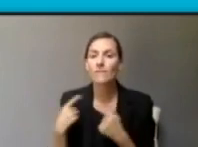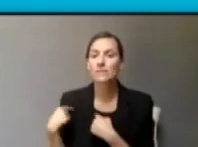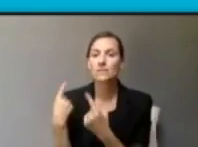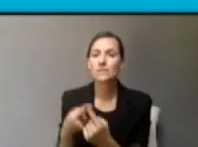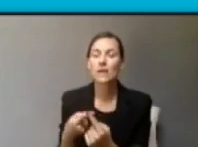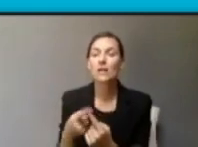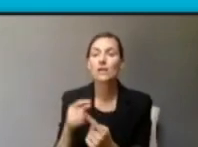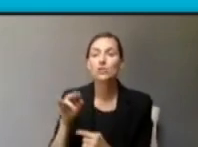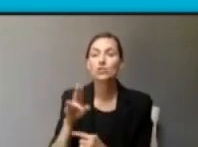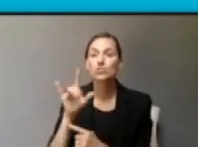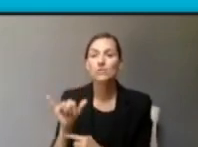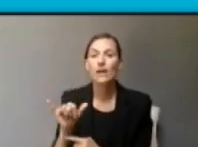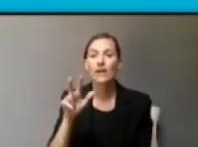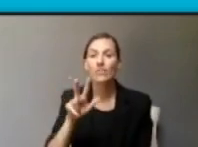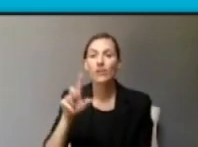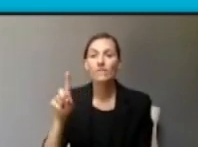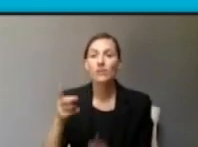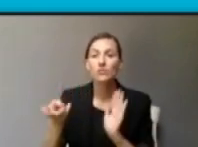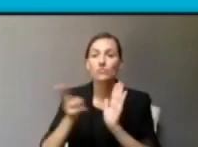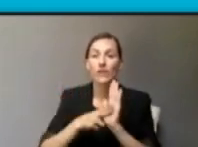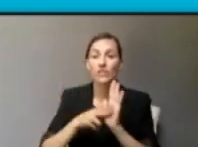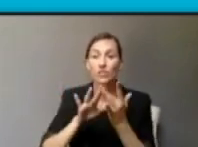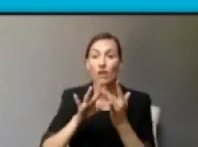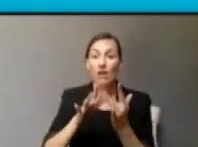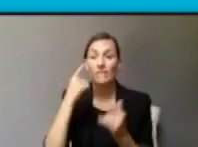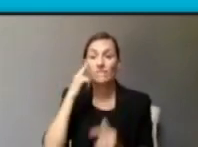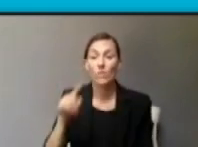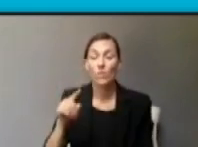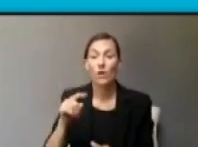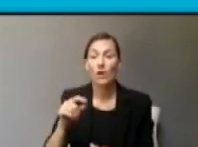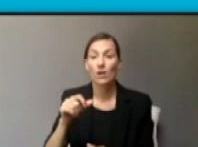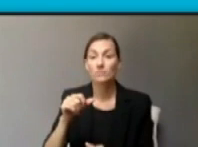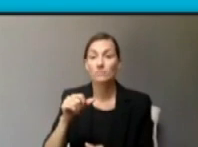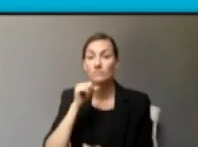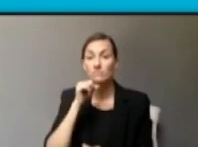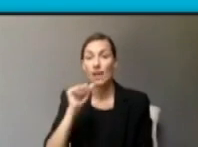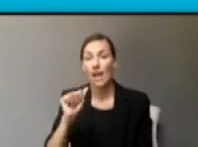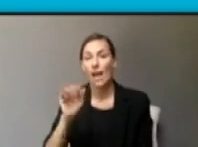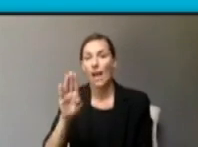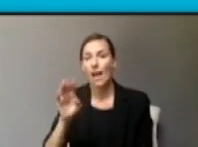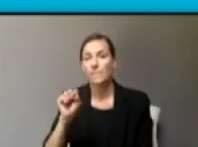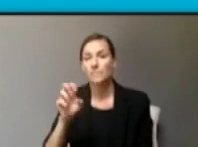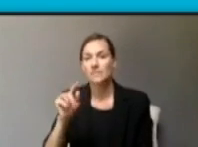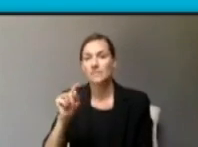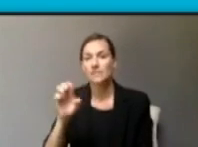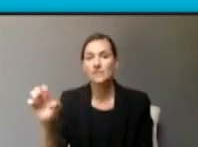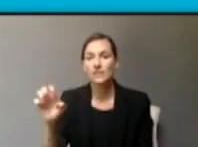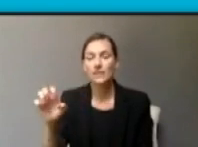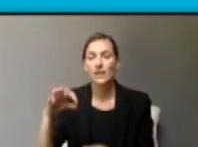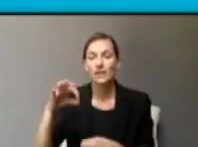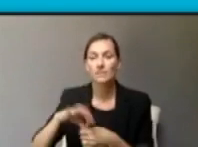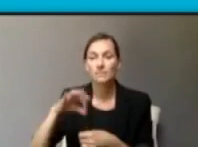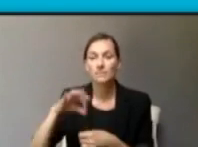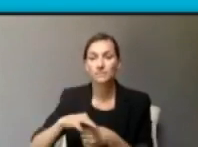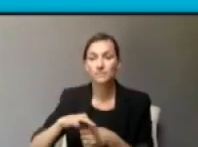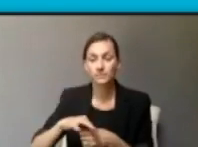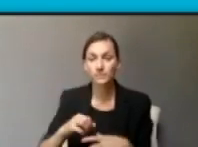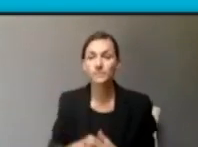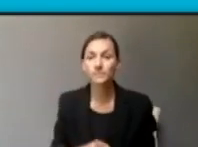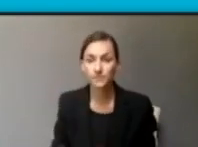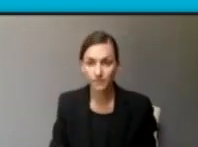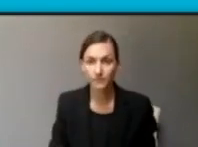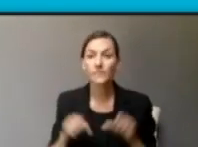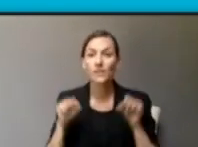31st to register online for an absentee ballot. So July 31st to register for an online for an